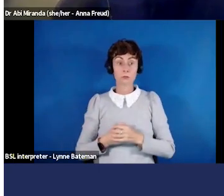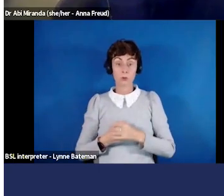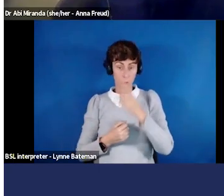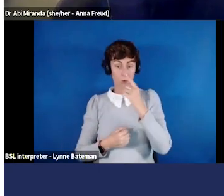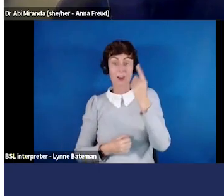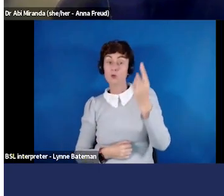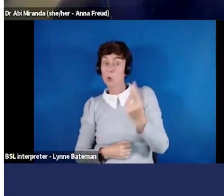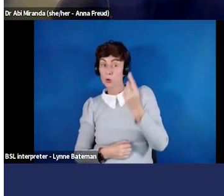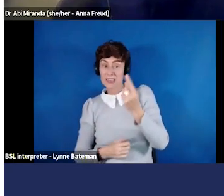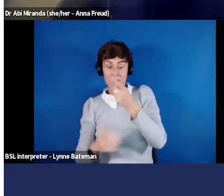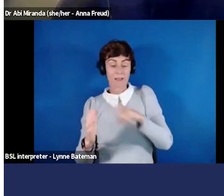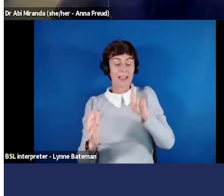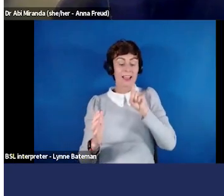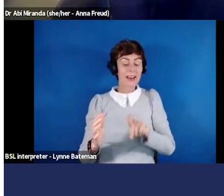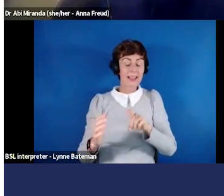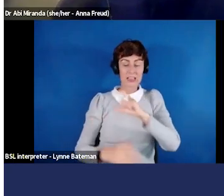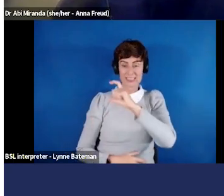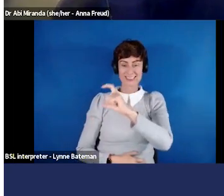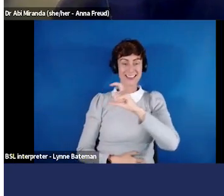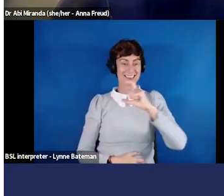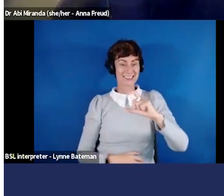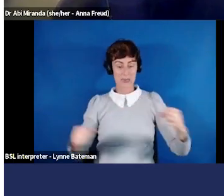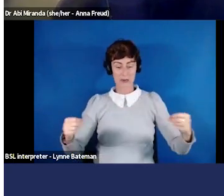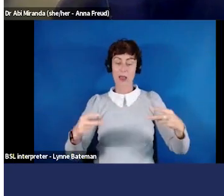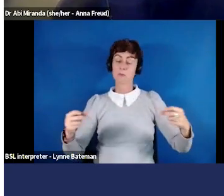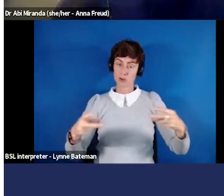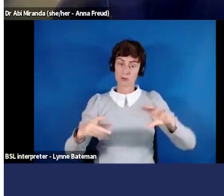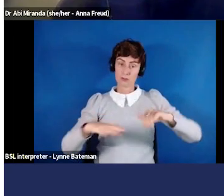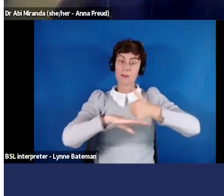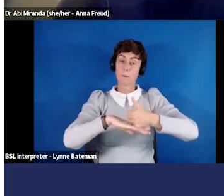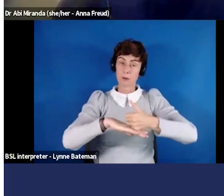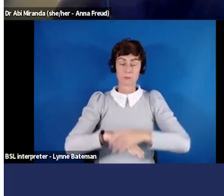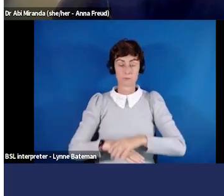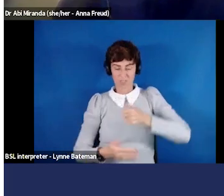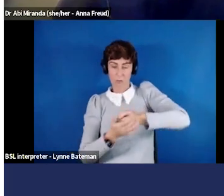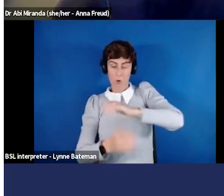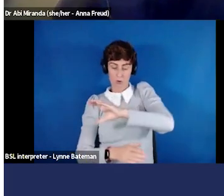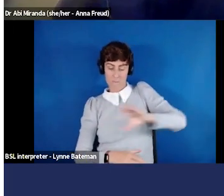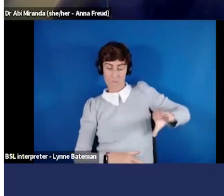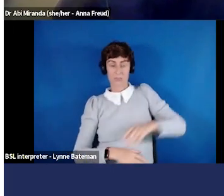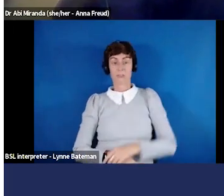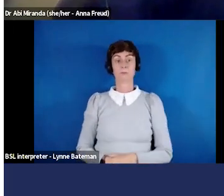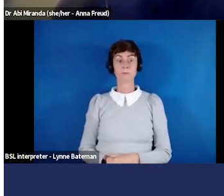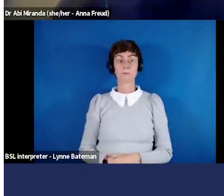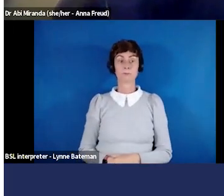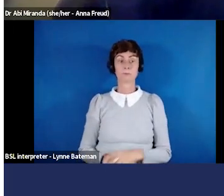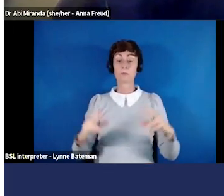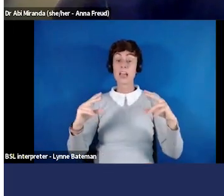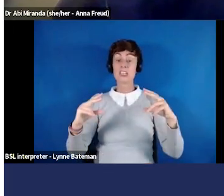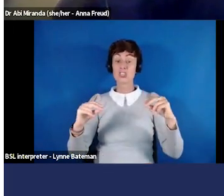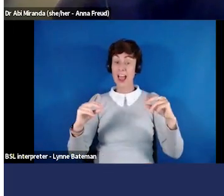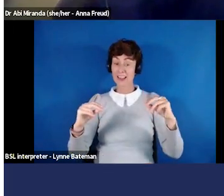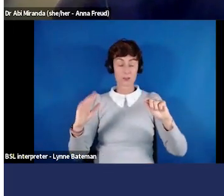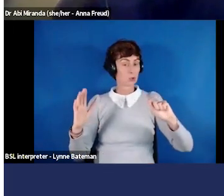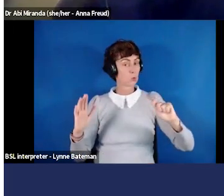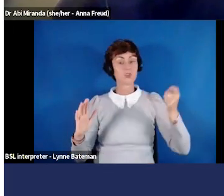click on the closed captions button, you'll be able to enable these. That is at the bottom of your screen. The chat function is